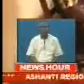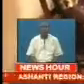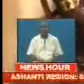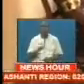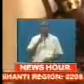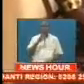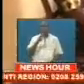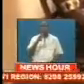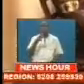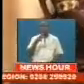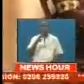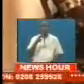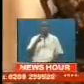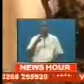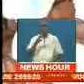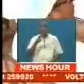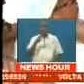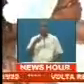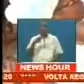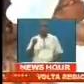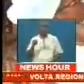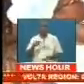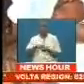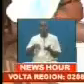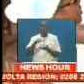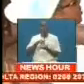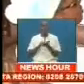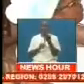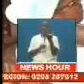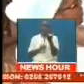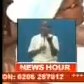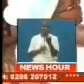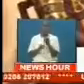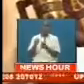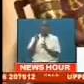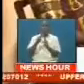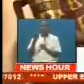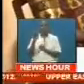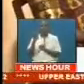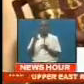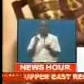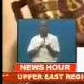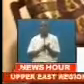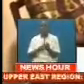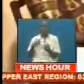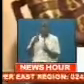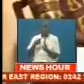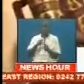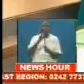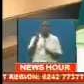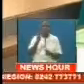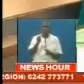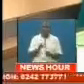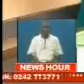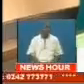At the home municipal registration center of the Hiliha electoral area, only 19 people had registered since the commencement